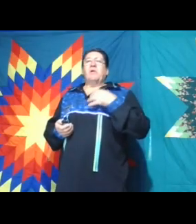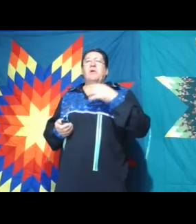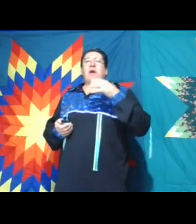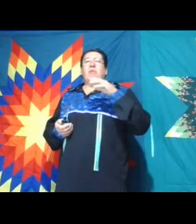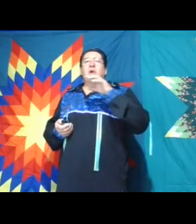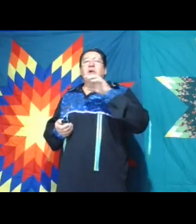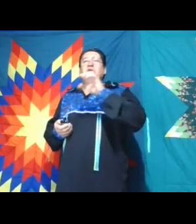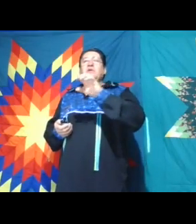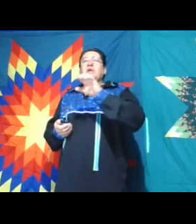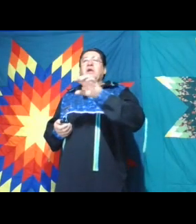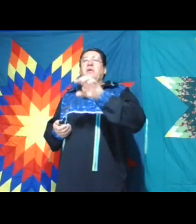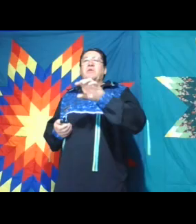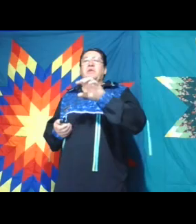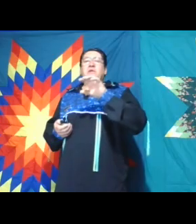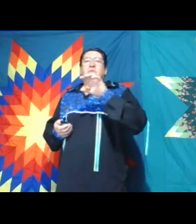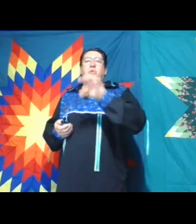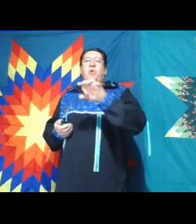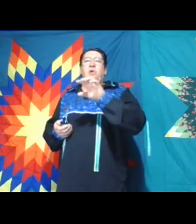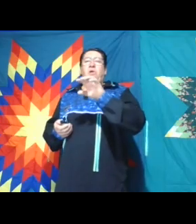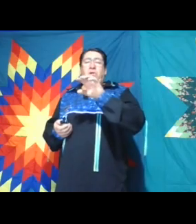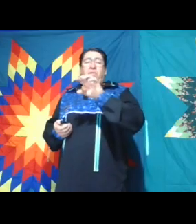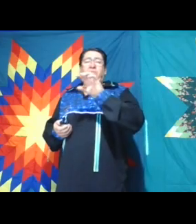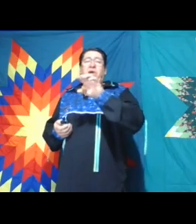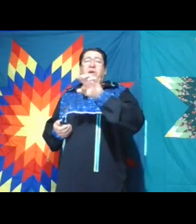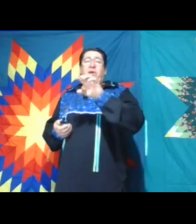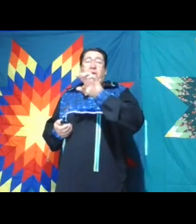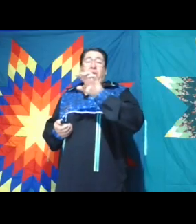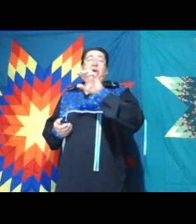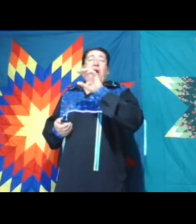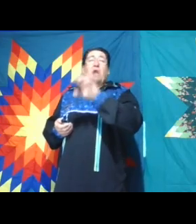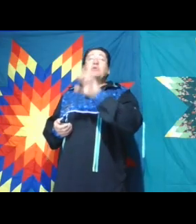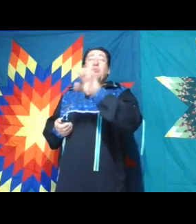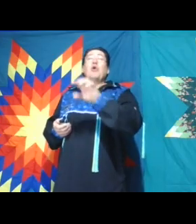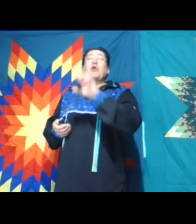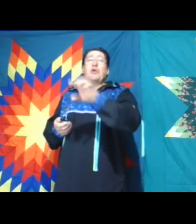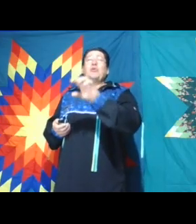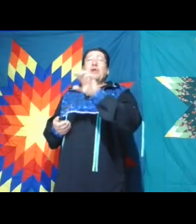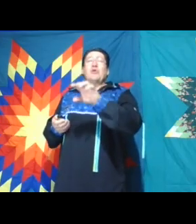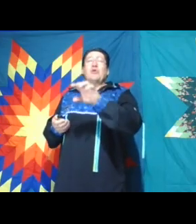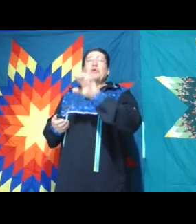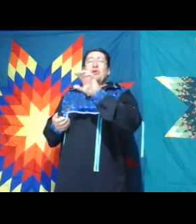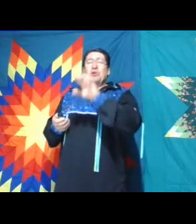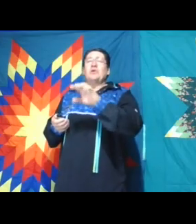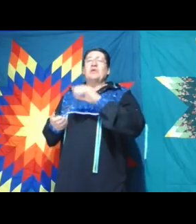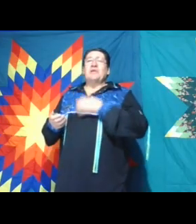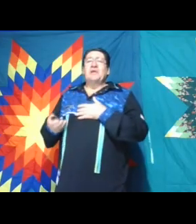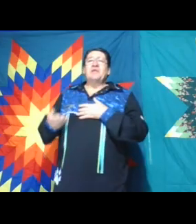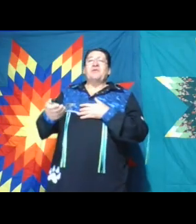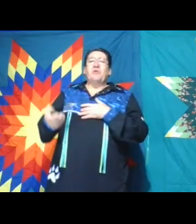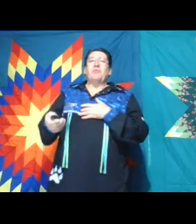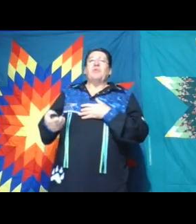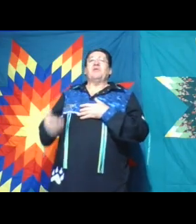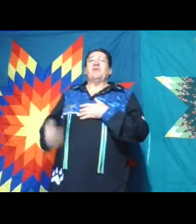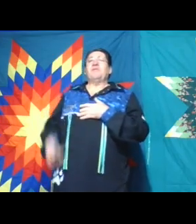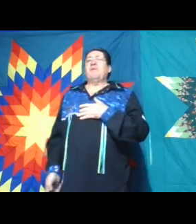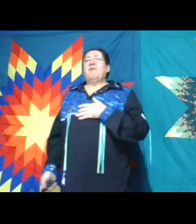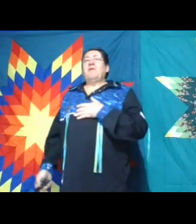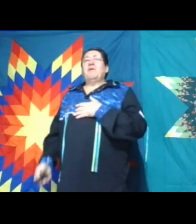go and where you could go to support or to find, help support you with your local Indigenous